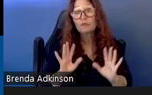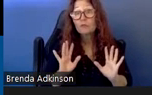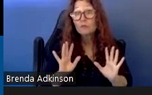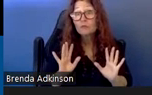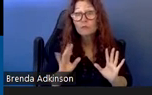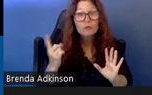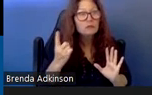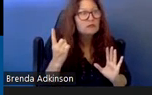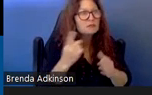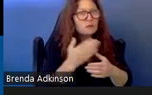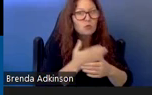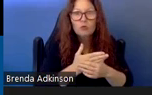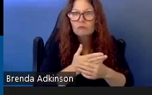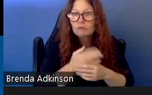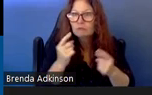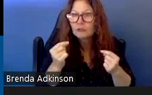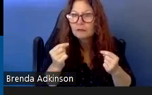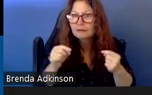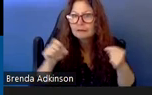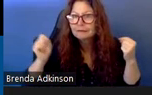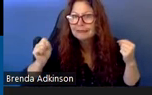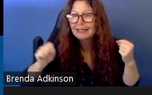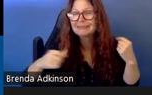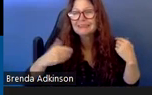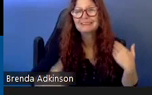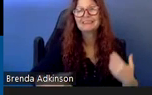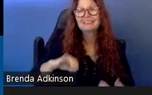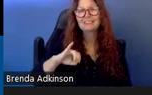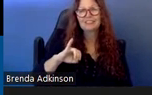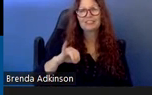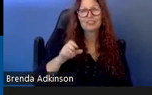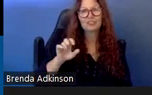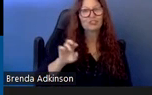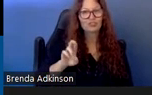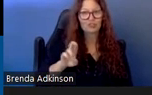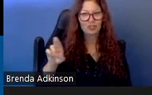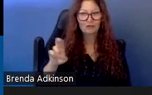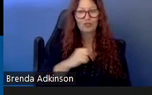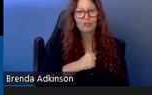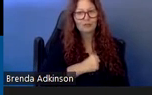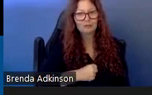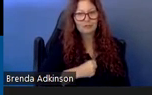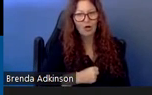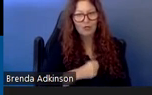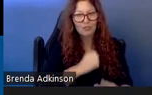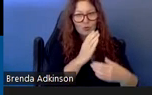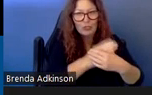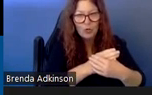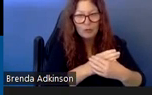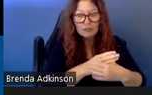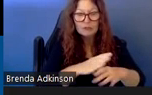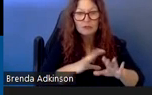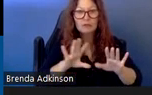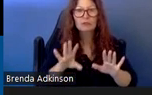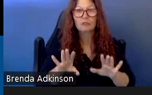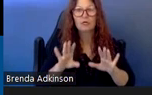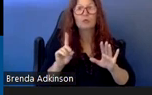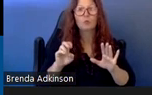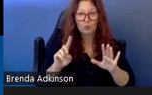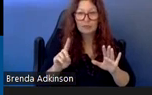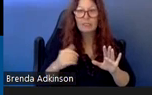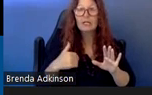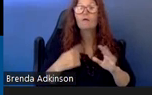did somebody? Yes, sorry, Yes. this is Jennifer. I apologize for the interruption, but we did have